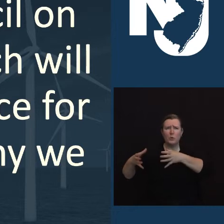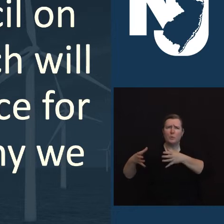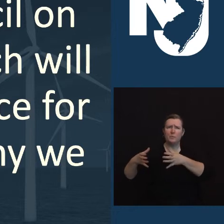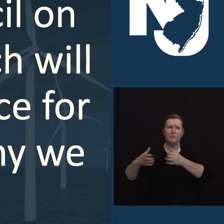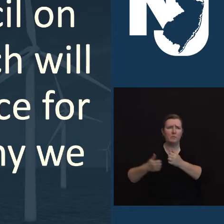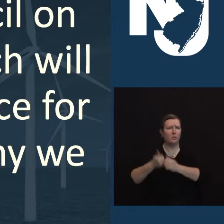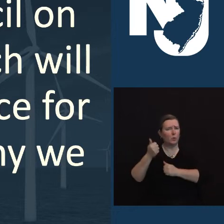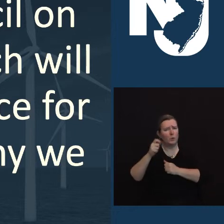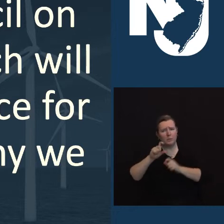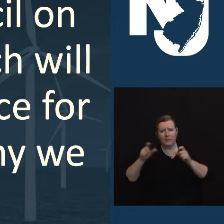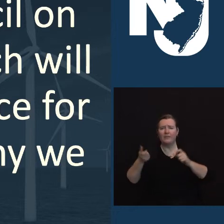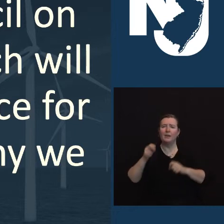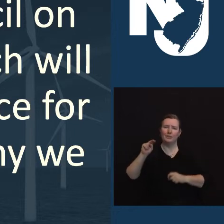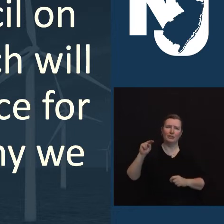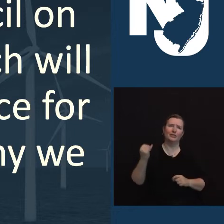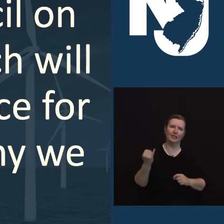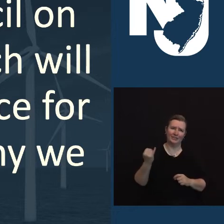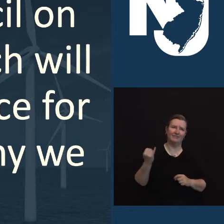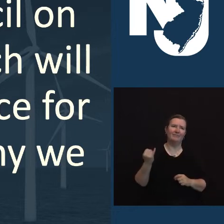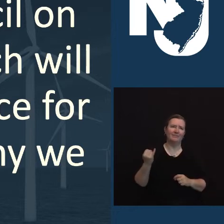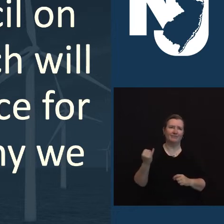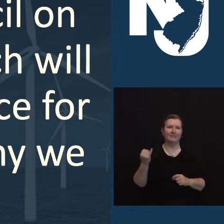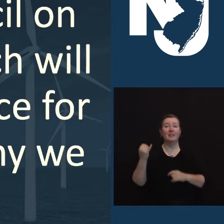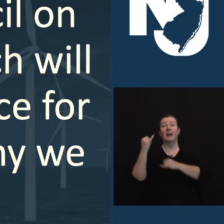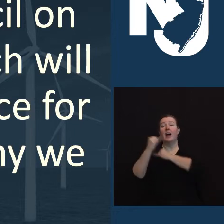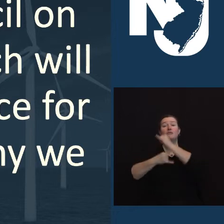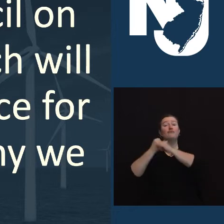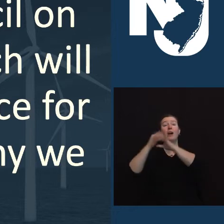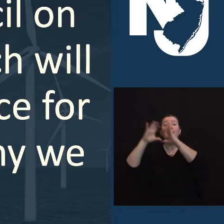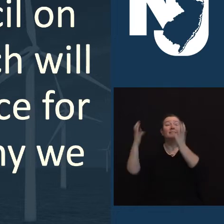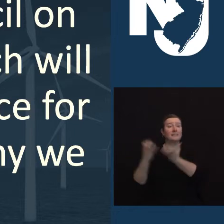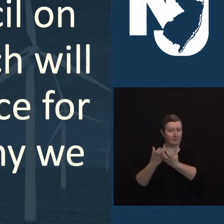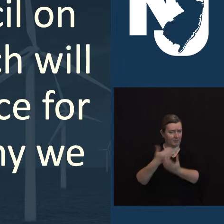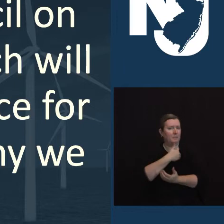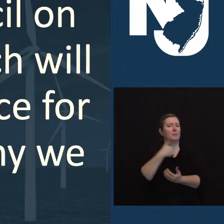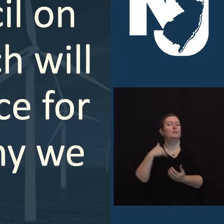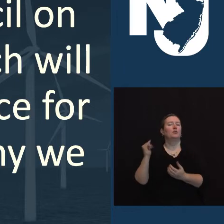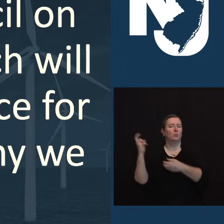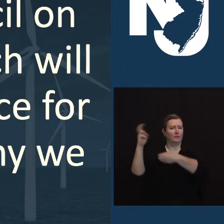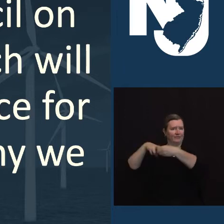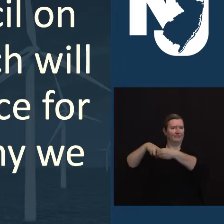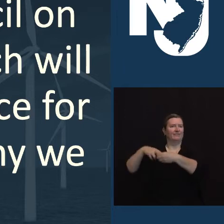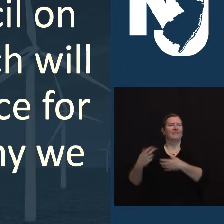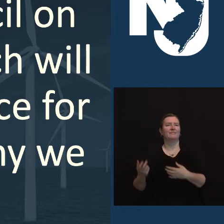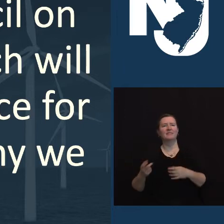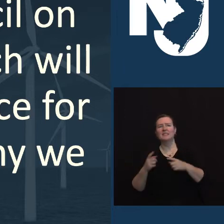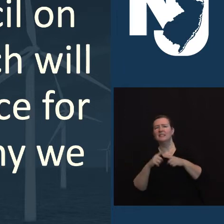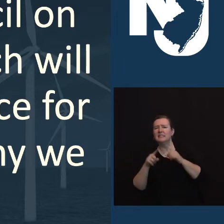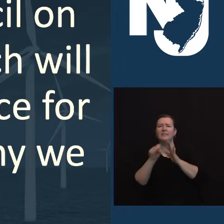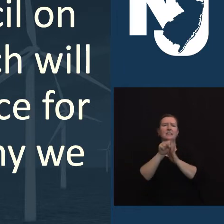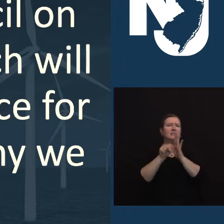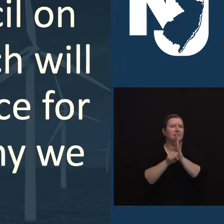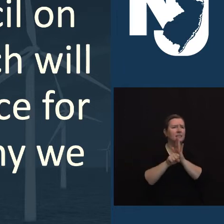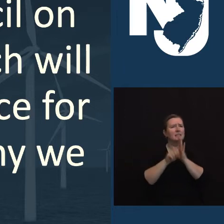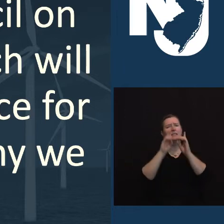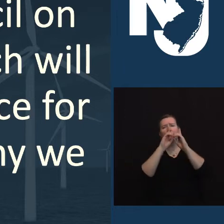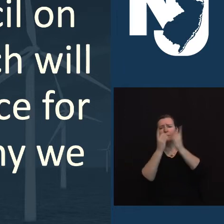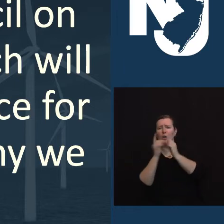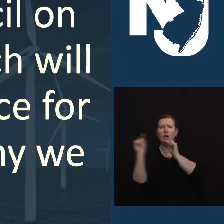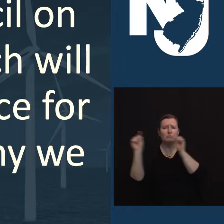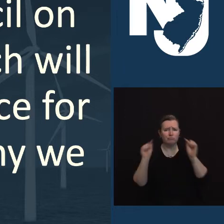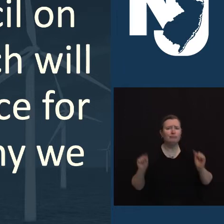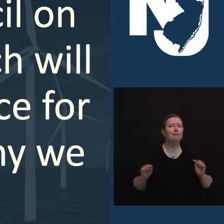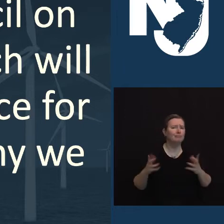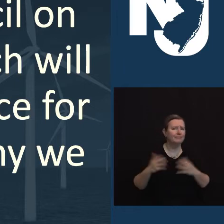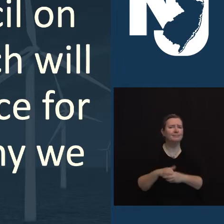really dynamite group. The members include representatives from across numerous state departments, as well as leaders from organized